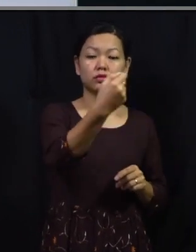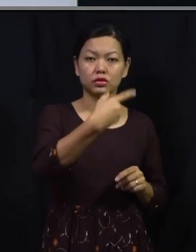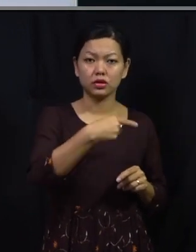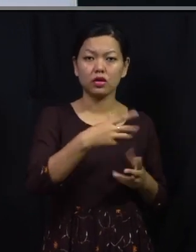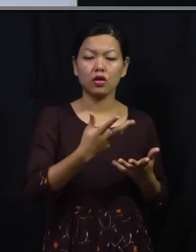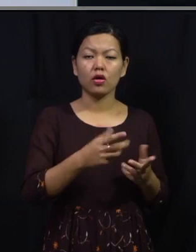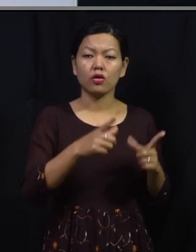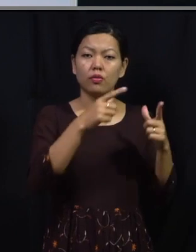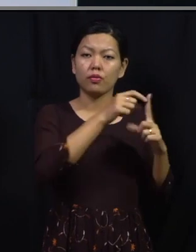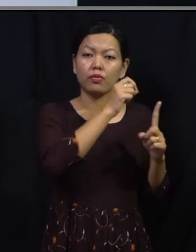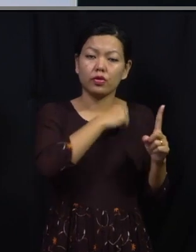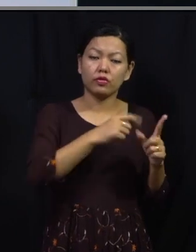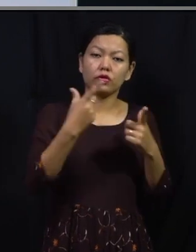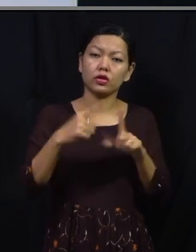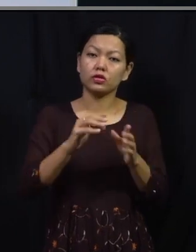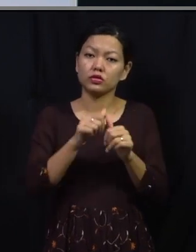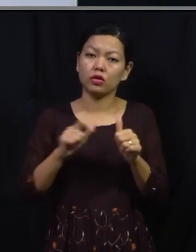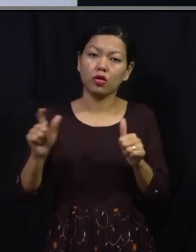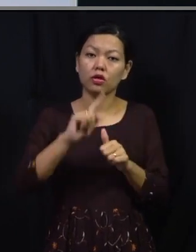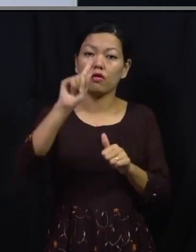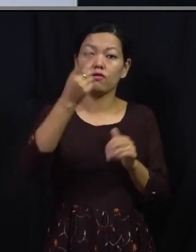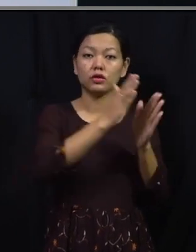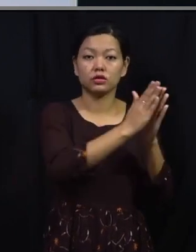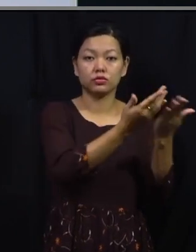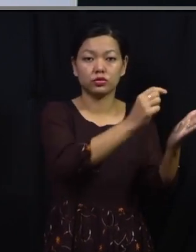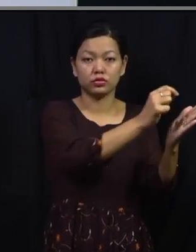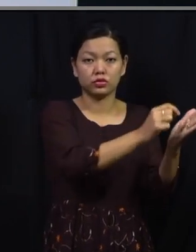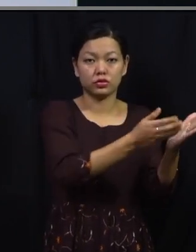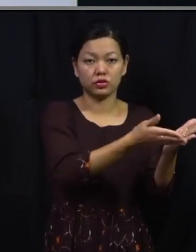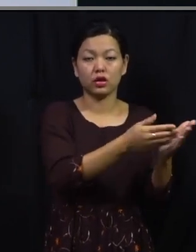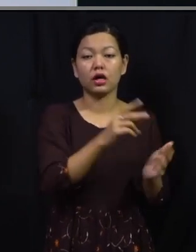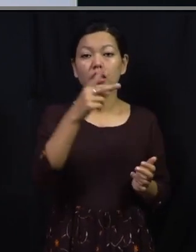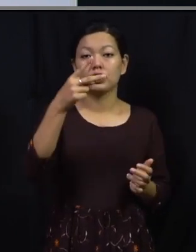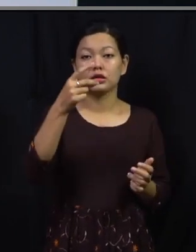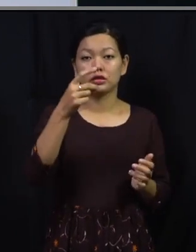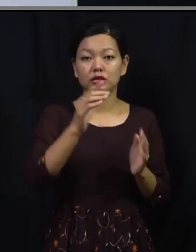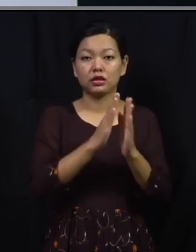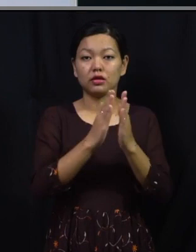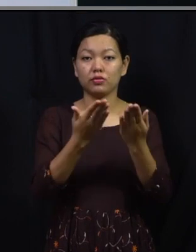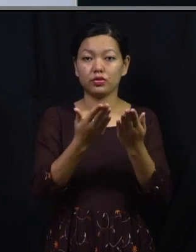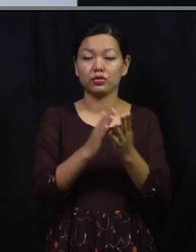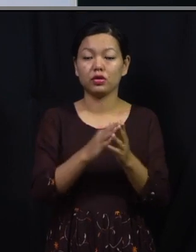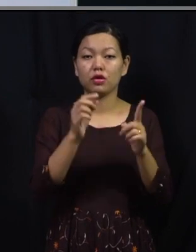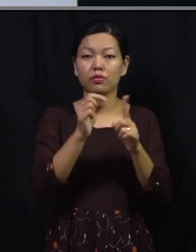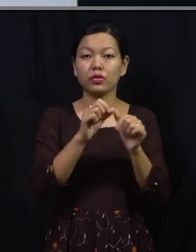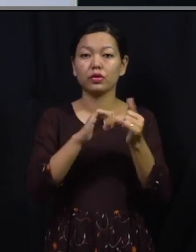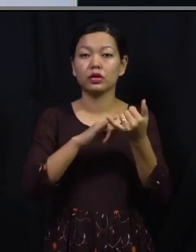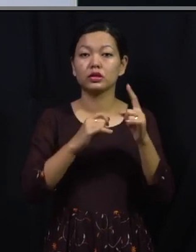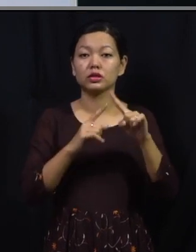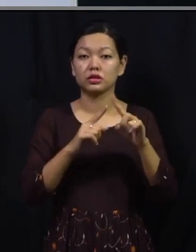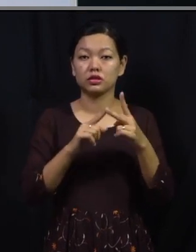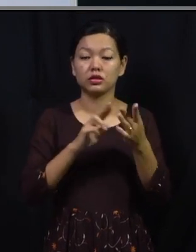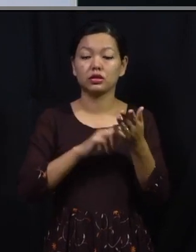it expenses, everything you directly record it. But in ledger we post it to different books of